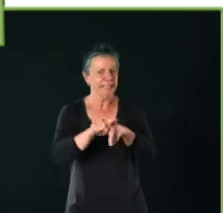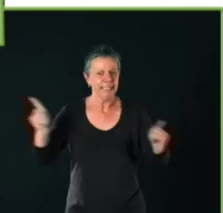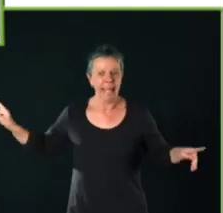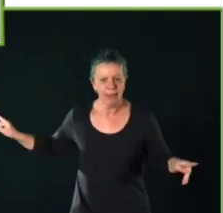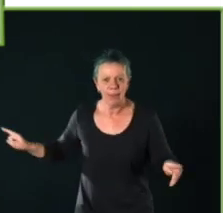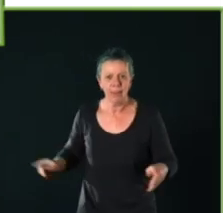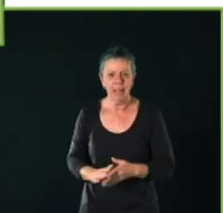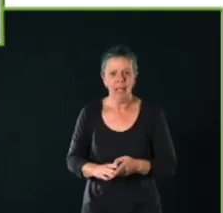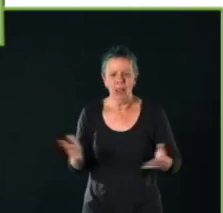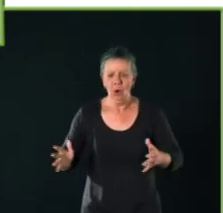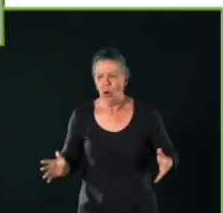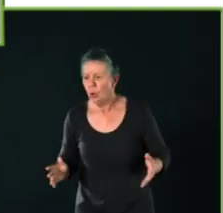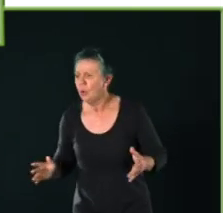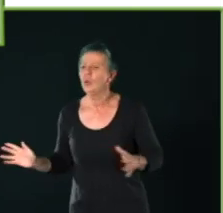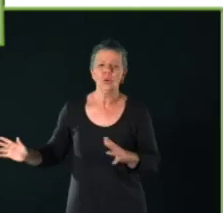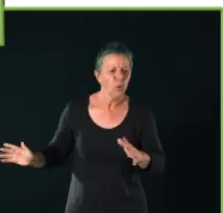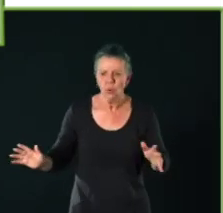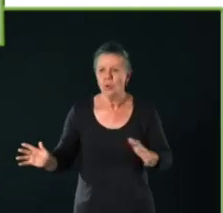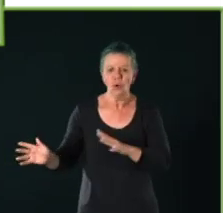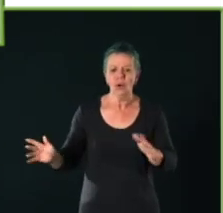want in a leader.